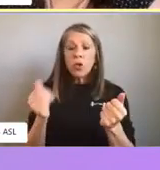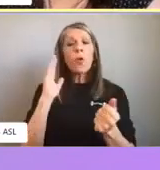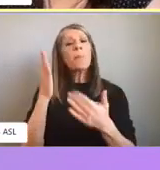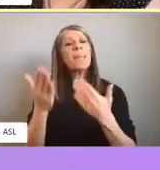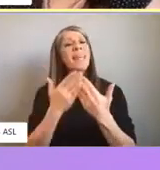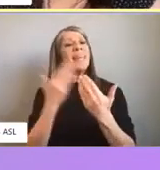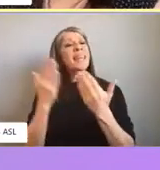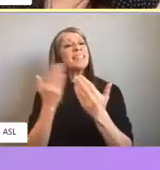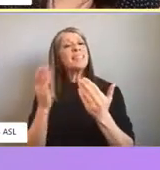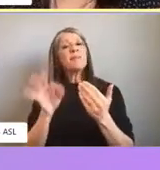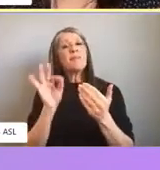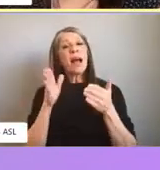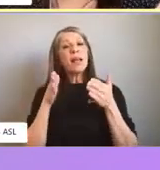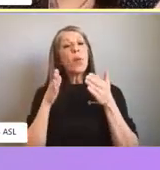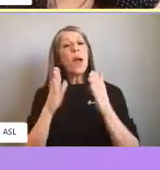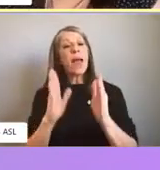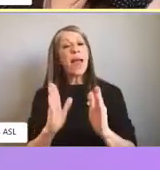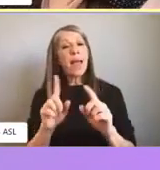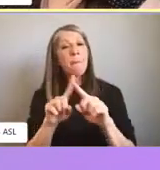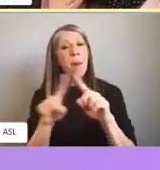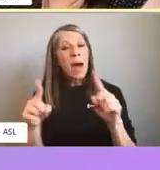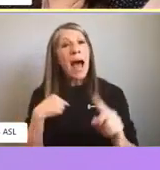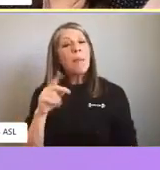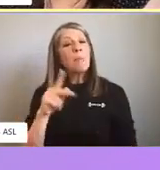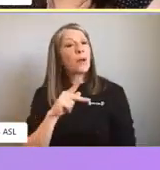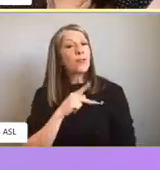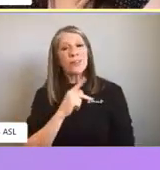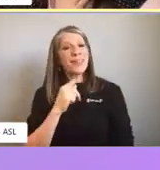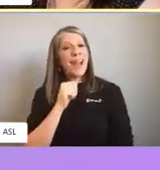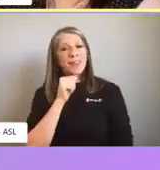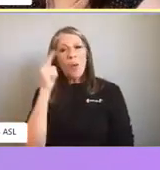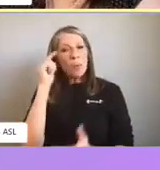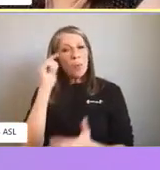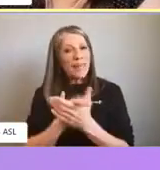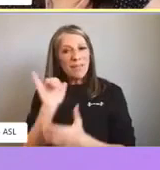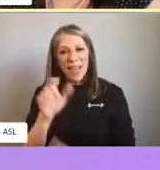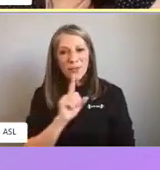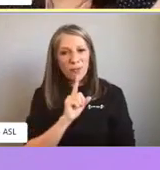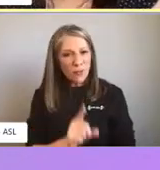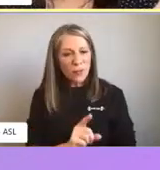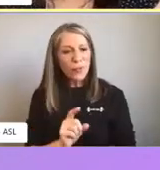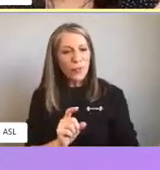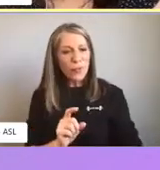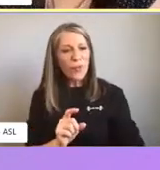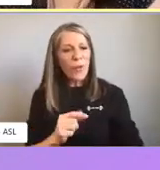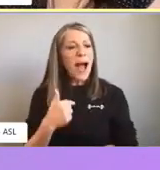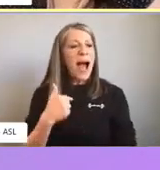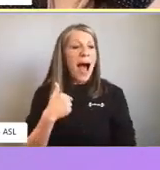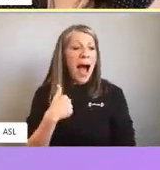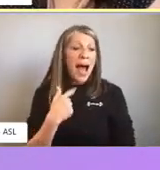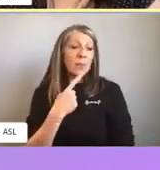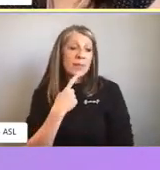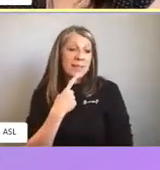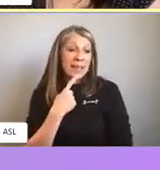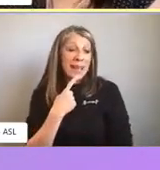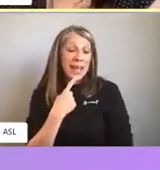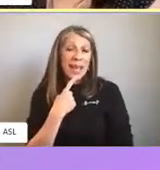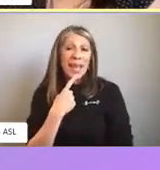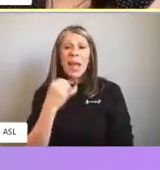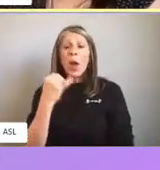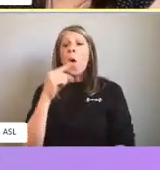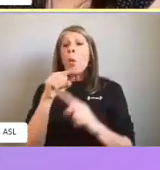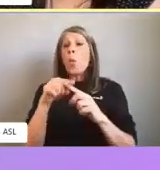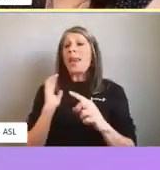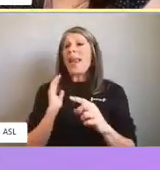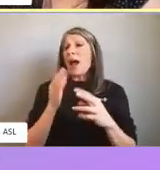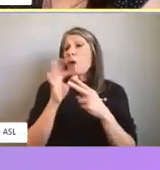to find a way to get to done. But I personally don't believe that to be true. I would argue that it's when our options